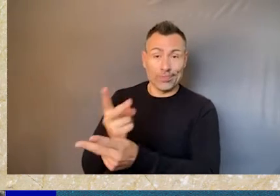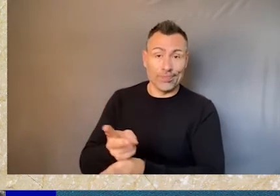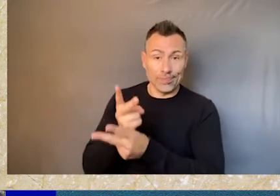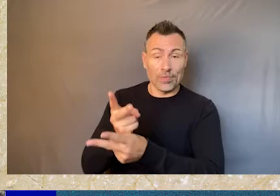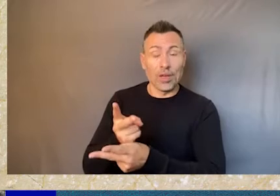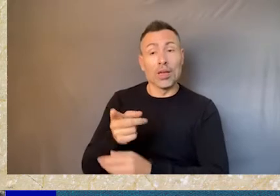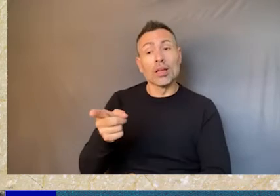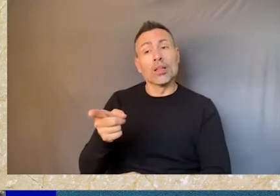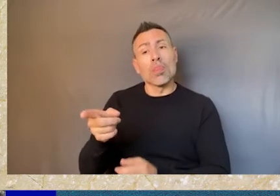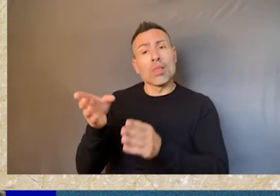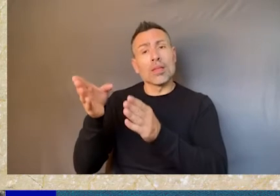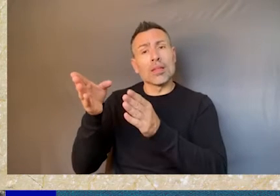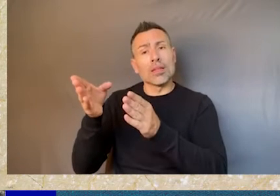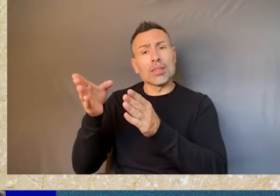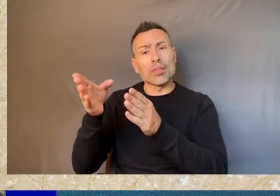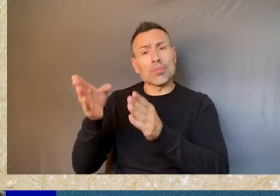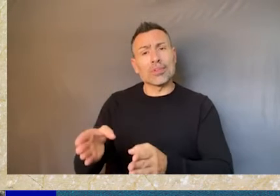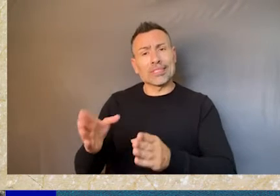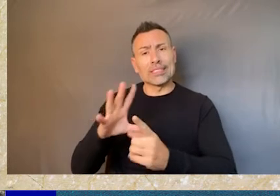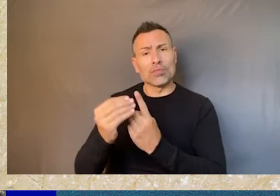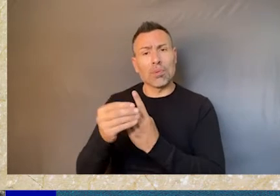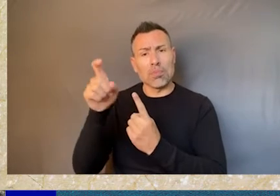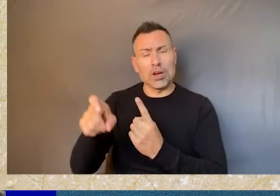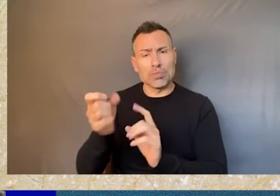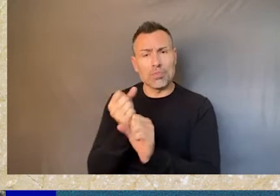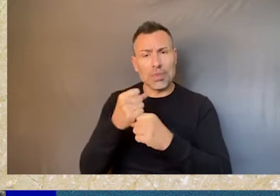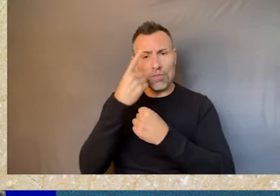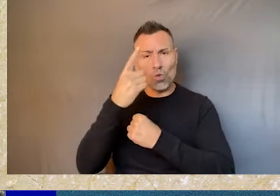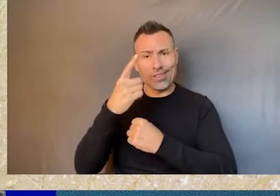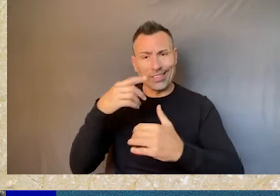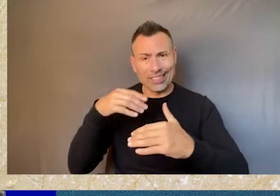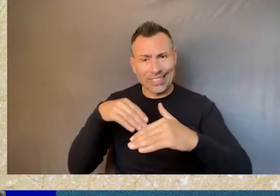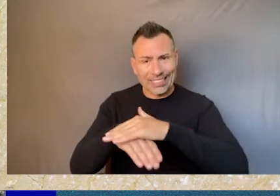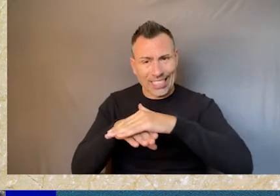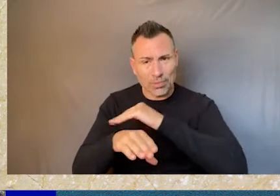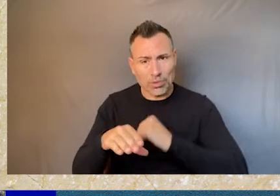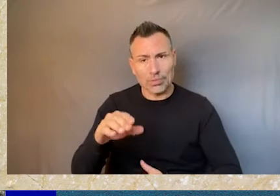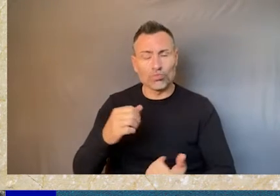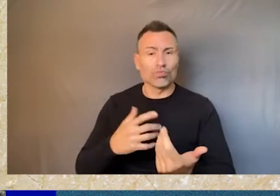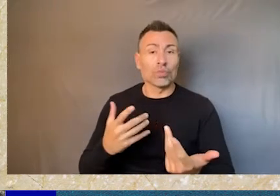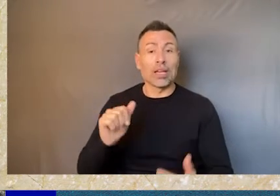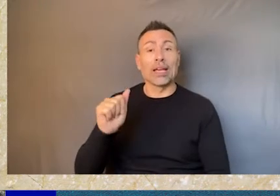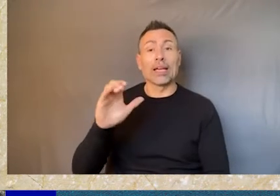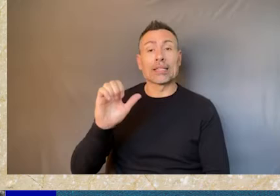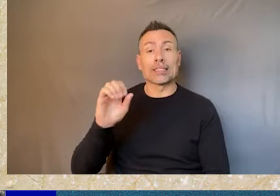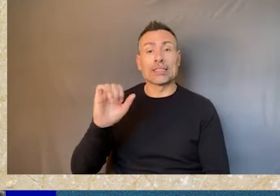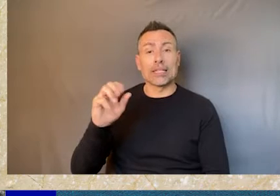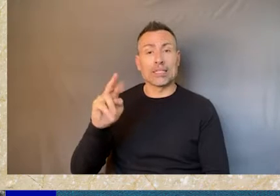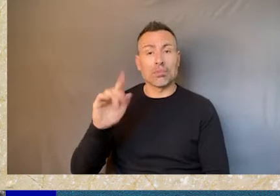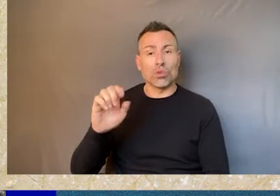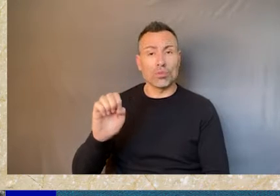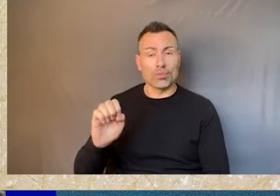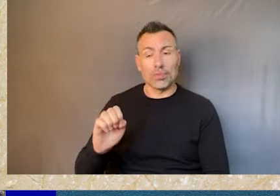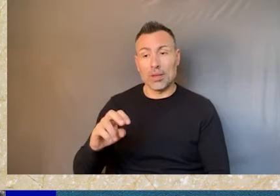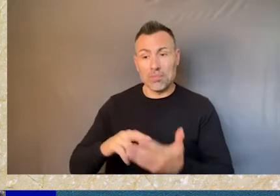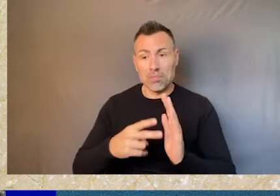environment must be created to be accessible. To ensure an accessible environment, the physicality of the space